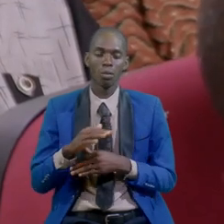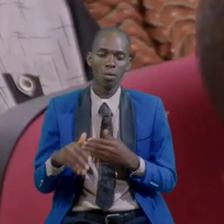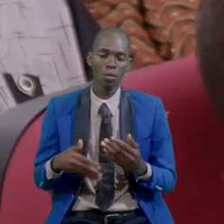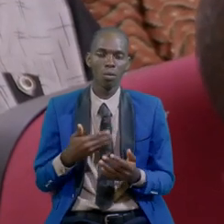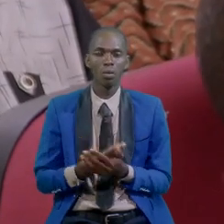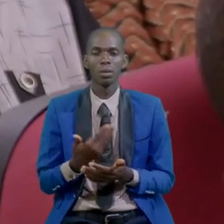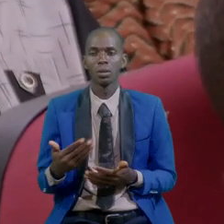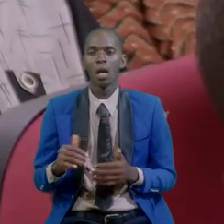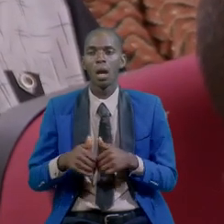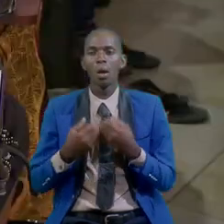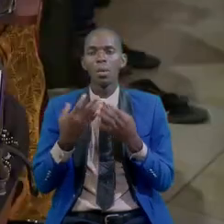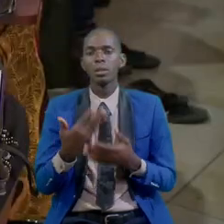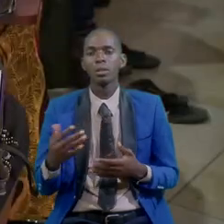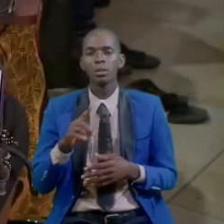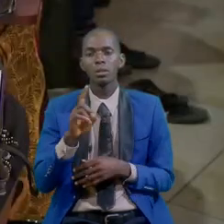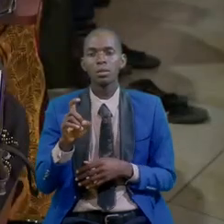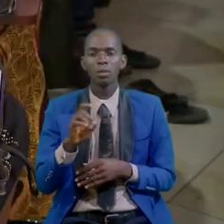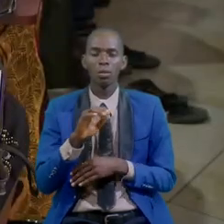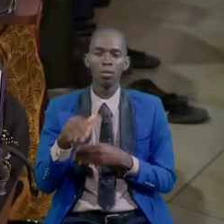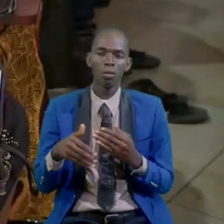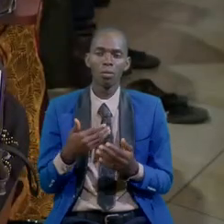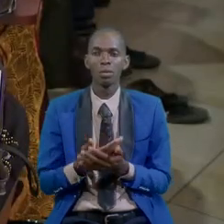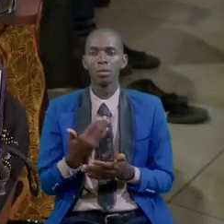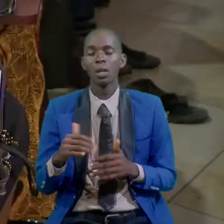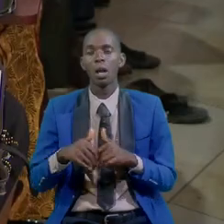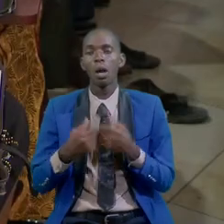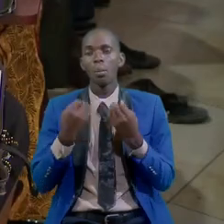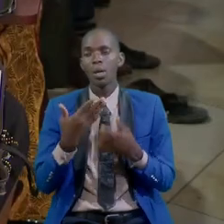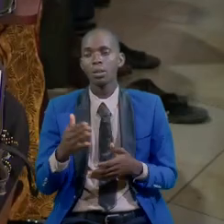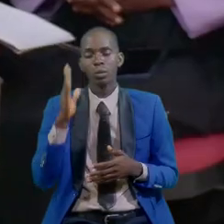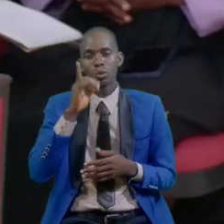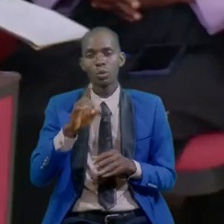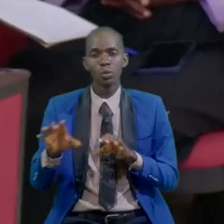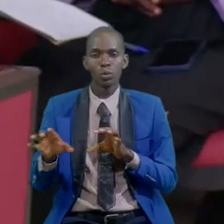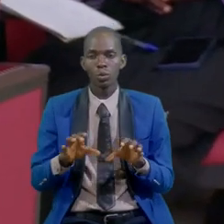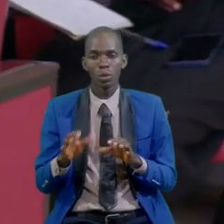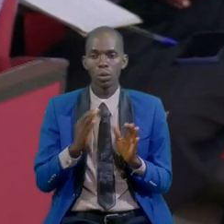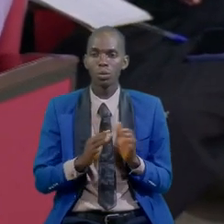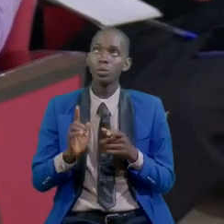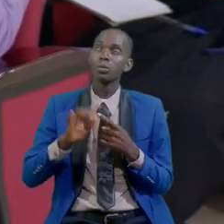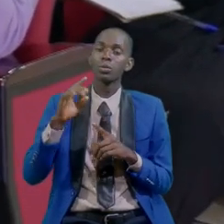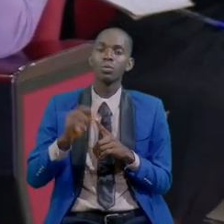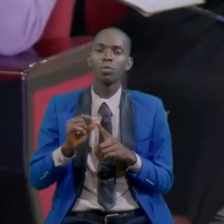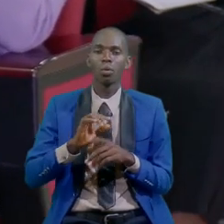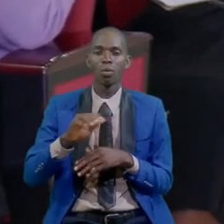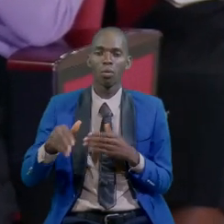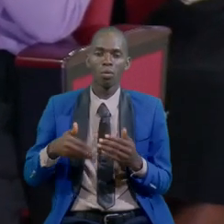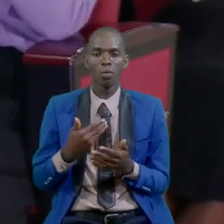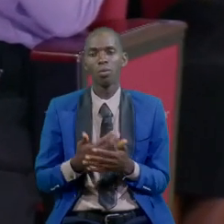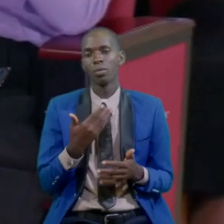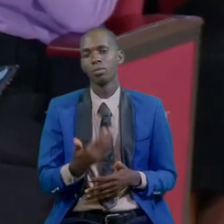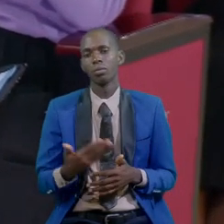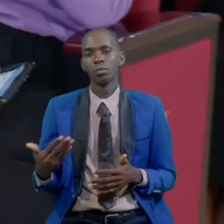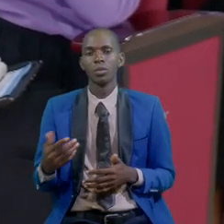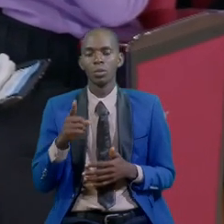How many things? How many things are you going to do according to his word? You must then go back home and